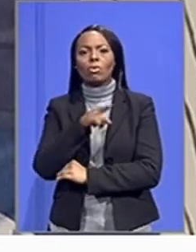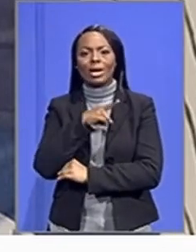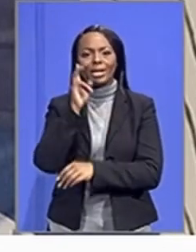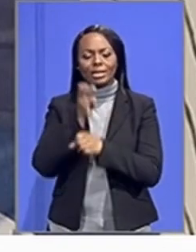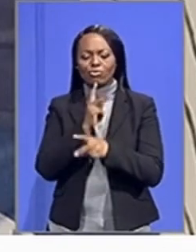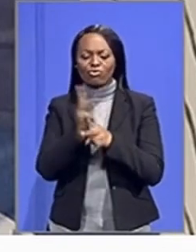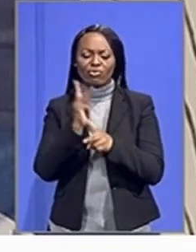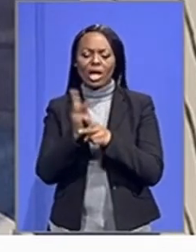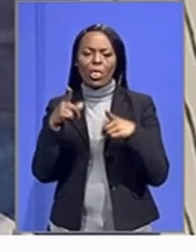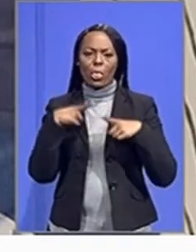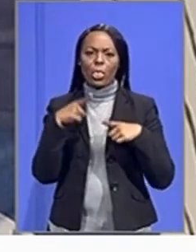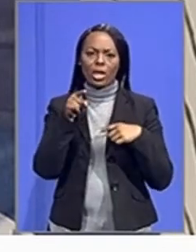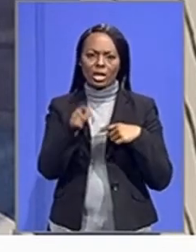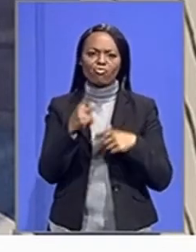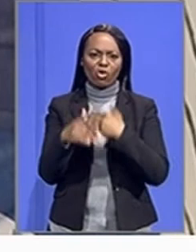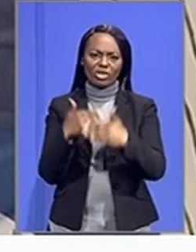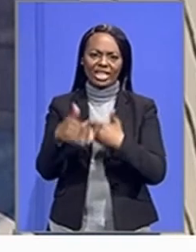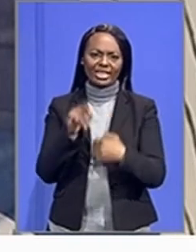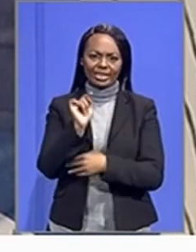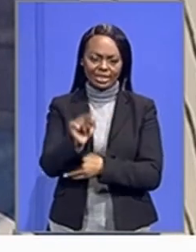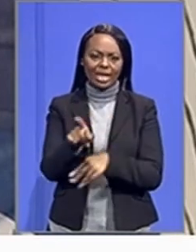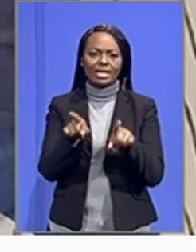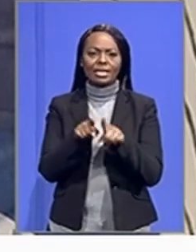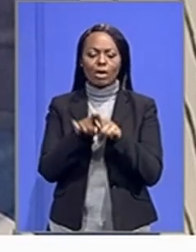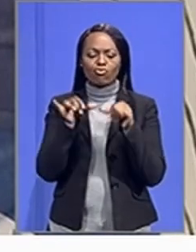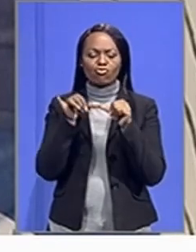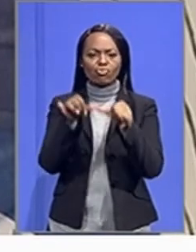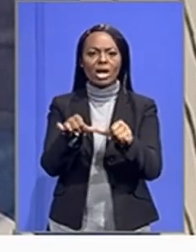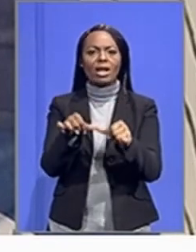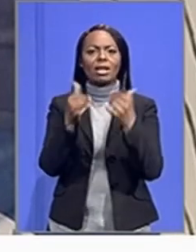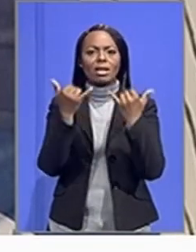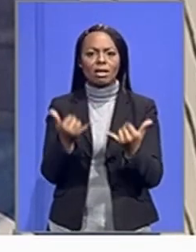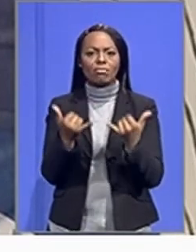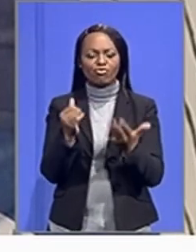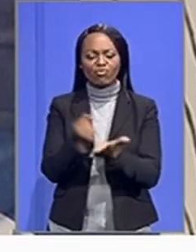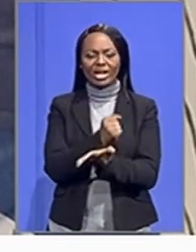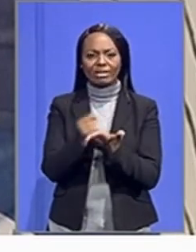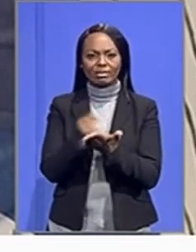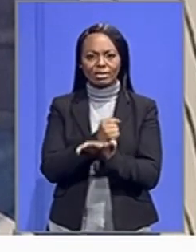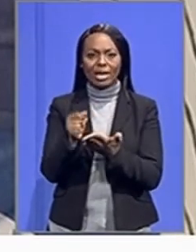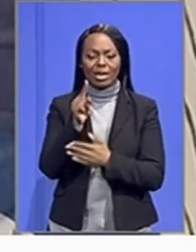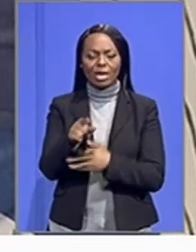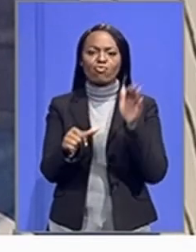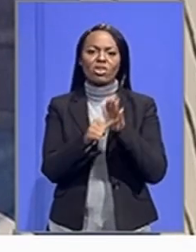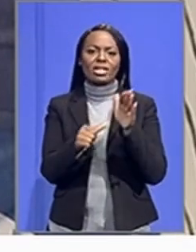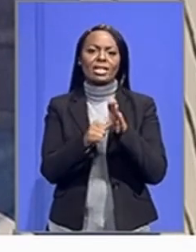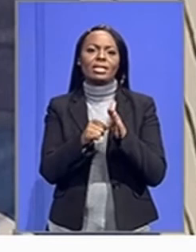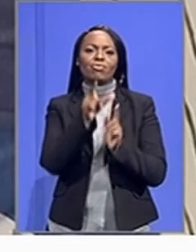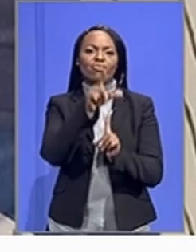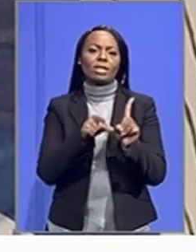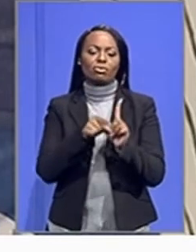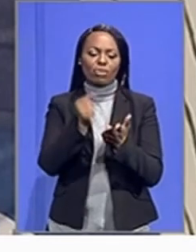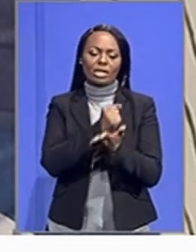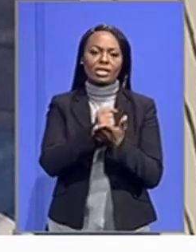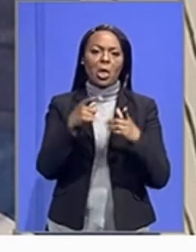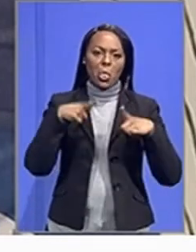process. I also think that, again, the continued rollout of the registration is really important. We are pushing now to